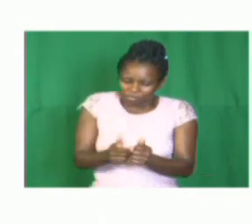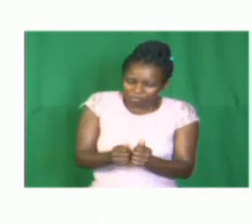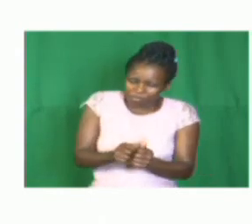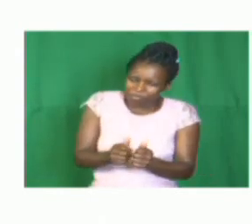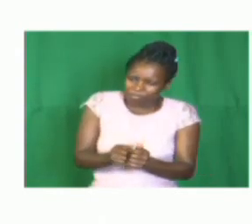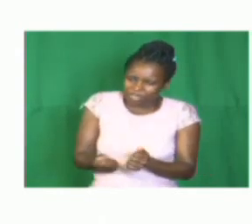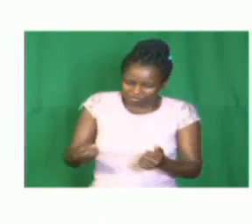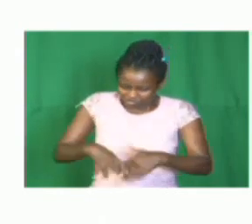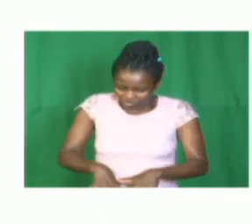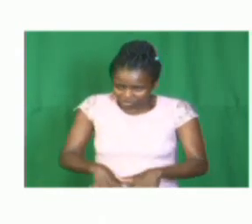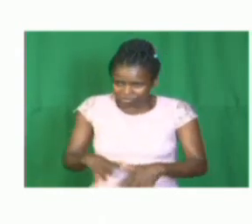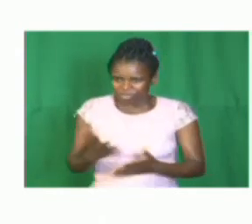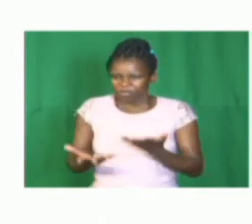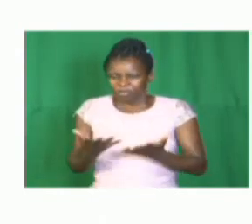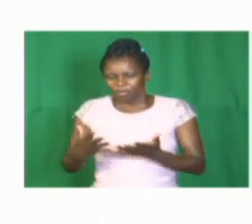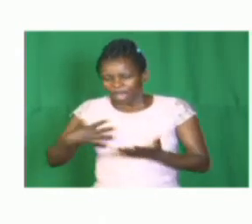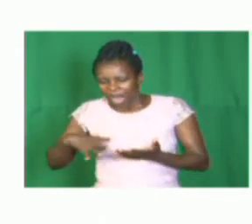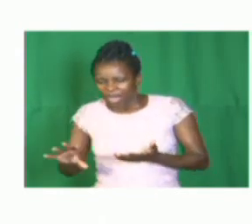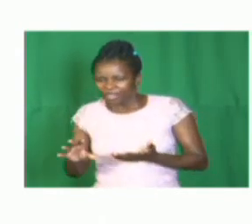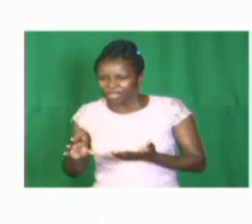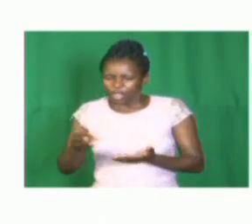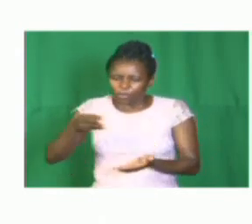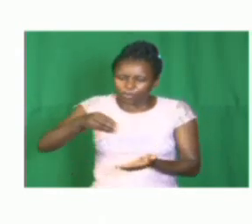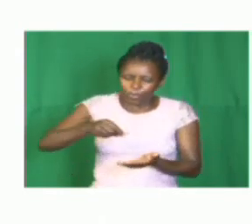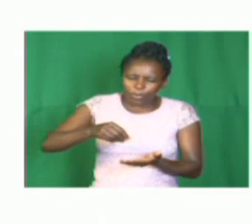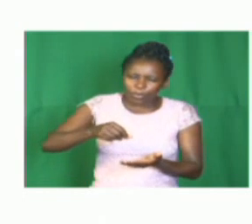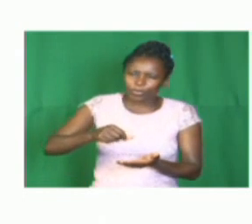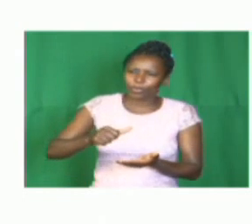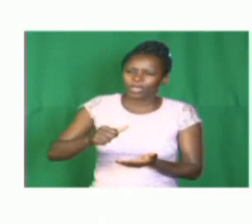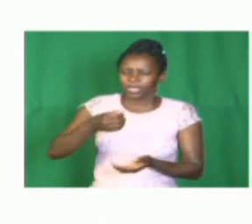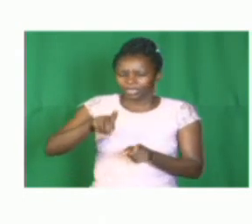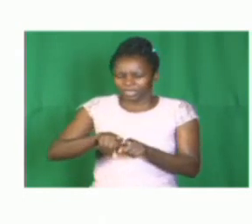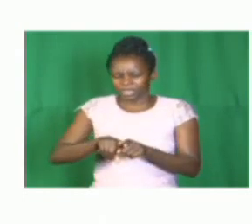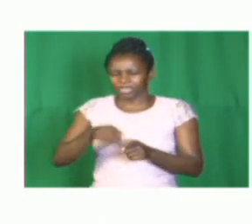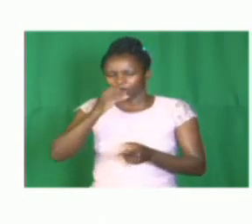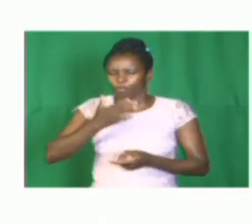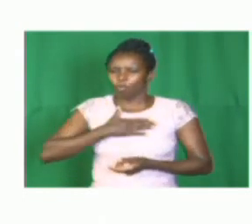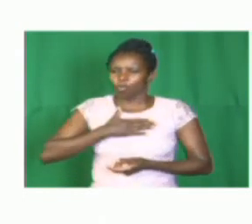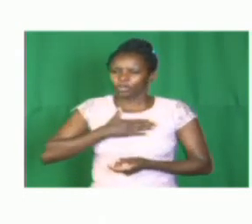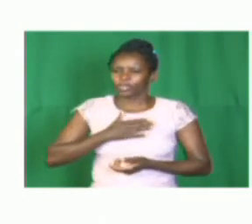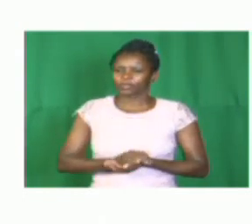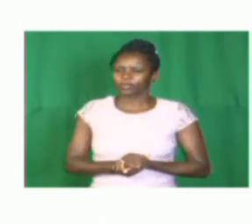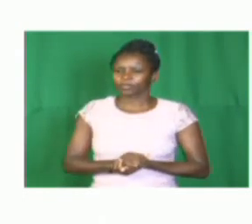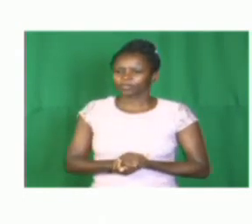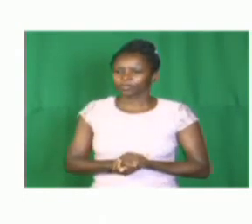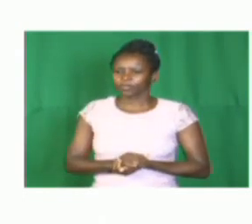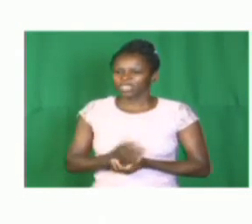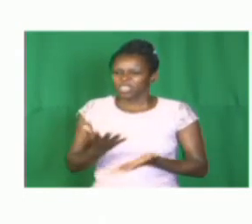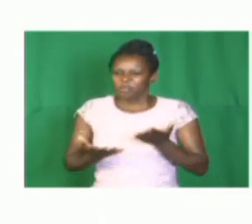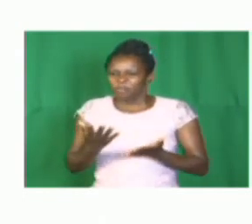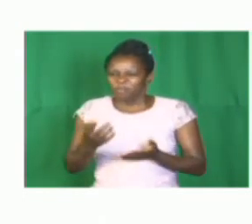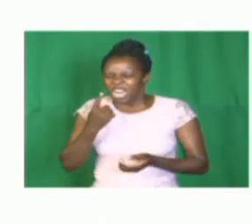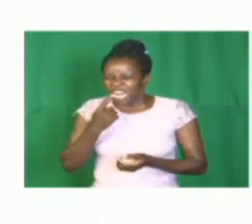We can have another mixture of sand and water. We can have a mixture of